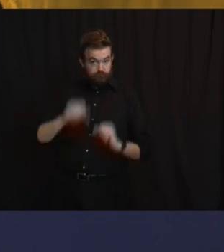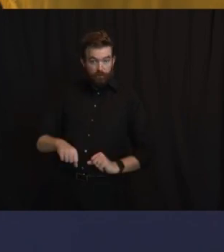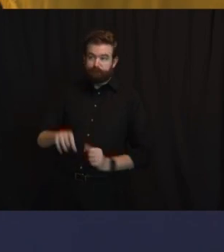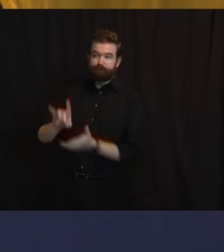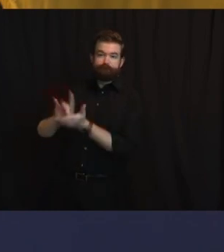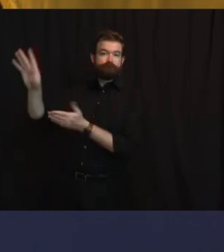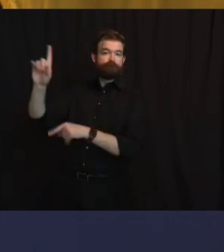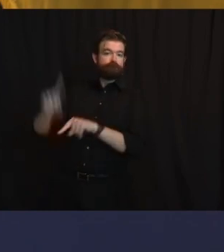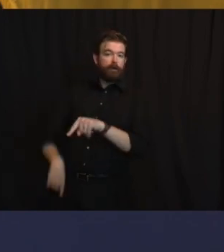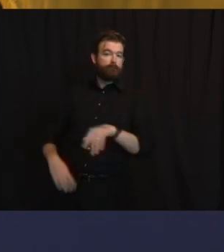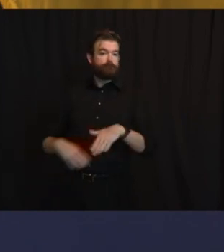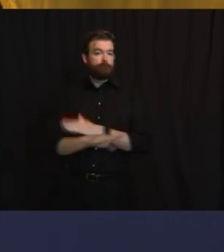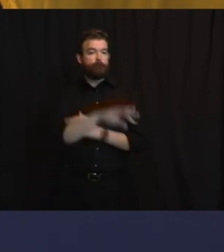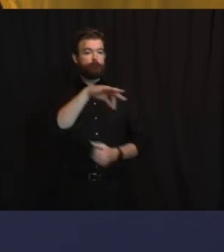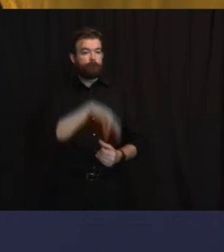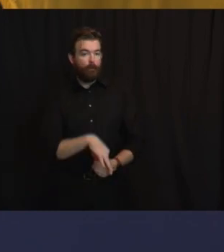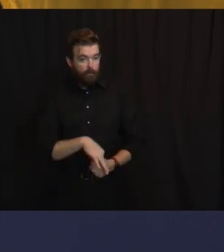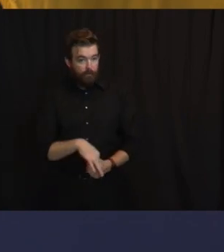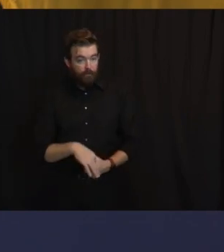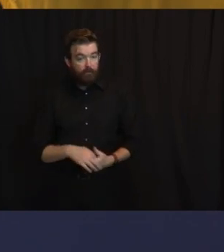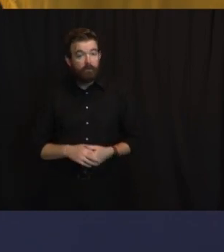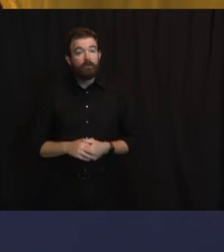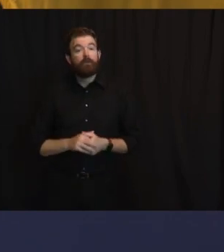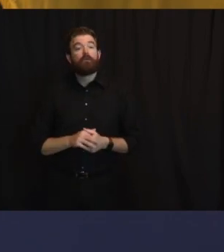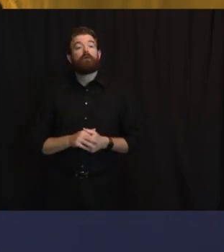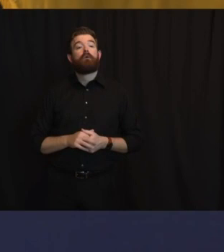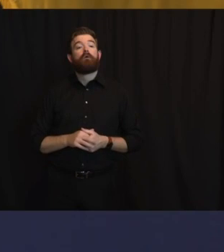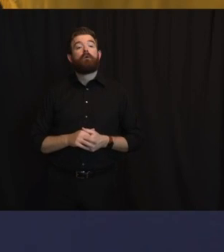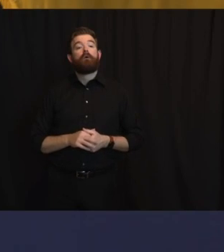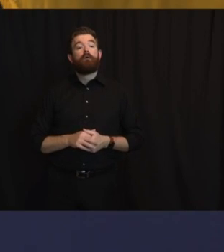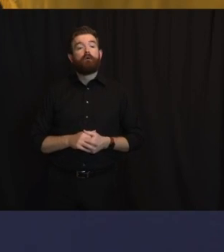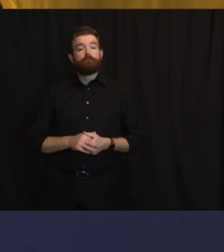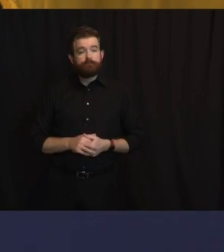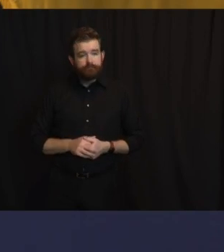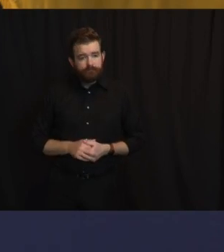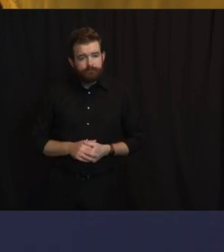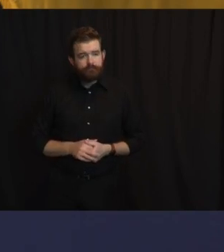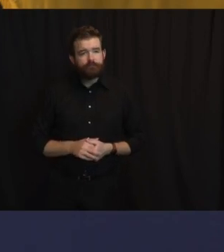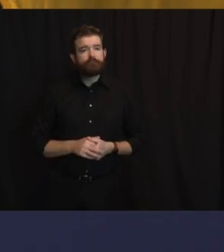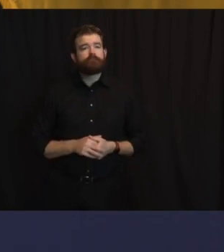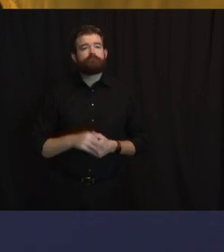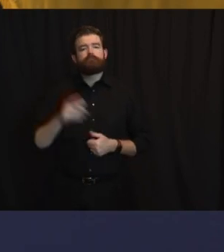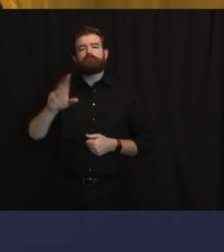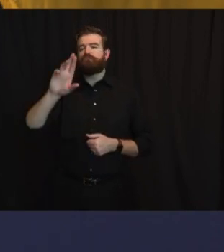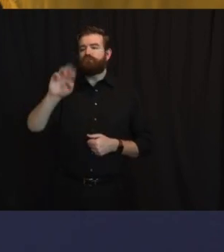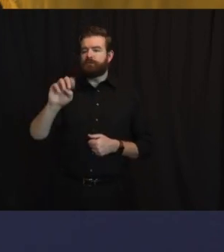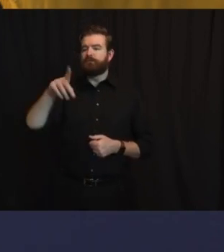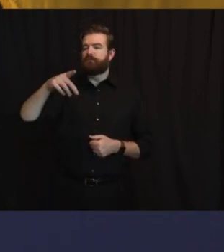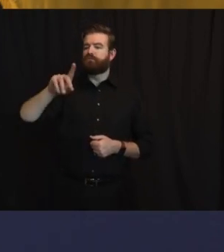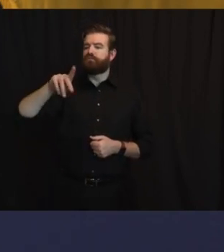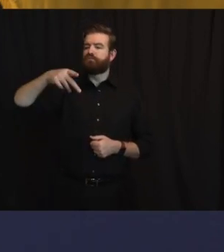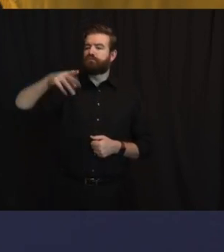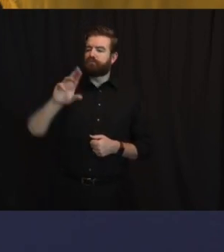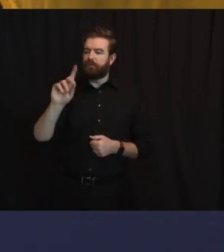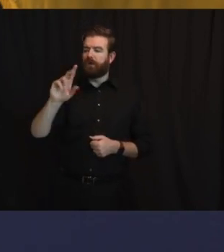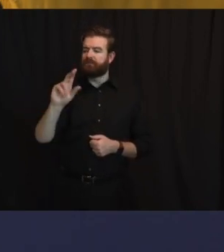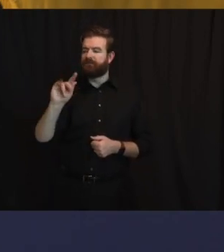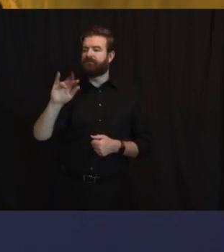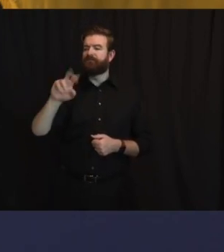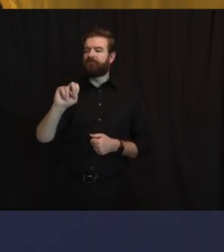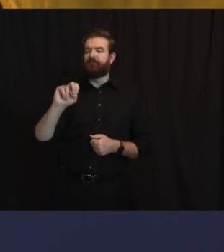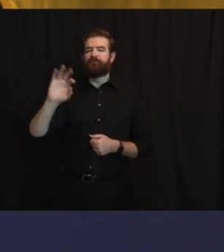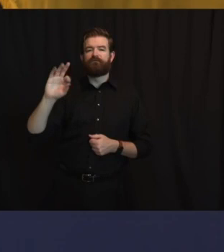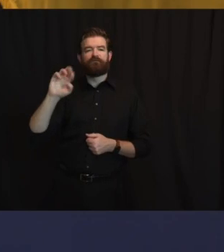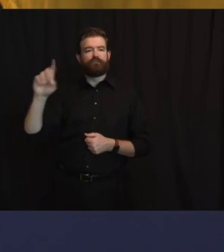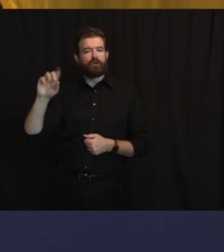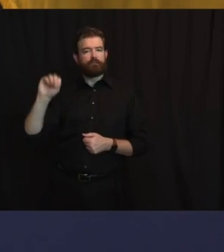Act is still stalled, as some lawmakers question the need. With a Democrat in the White House, I'm wondering what you and your administration are doing to